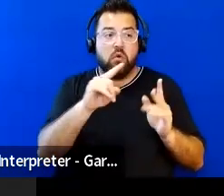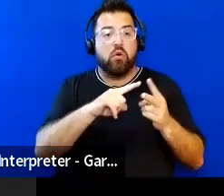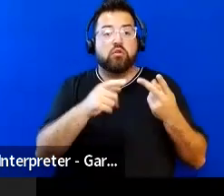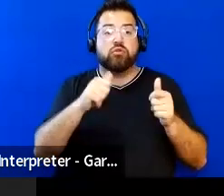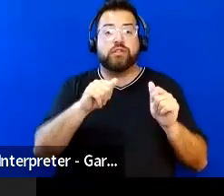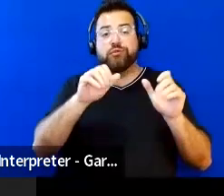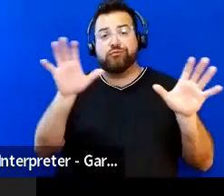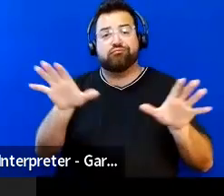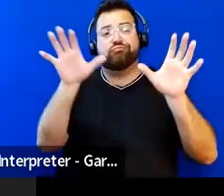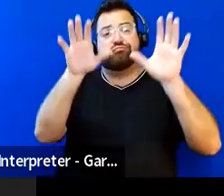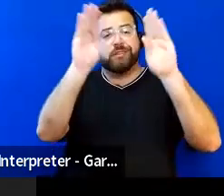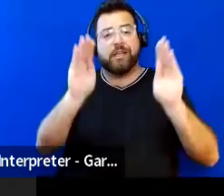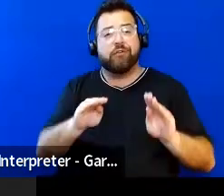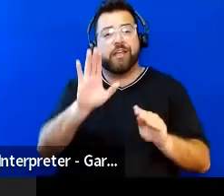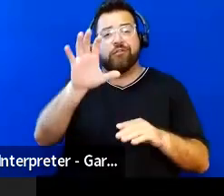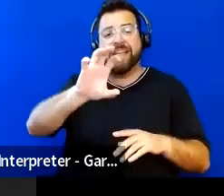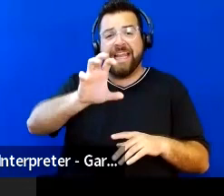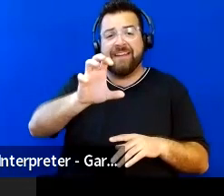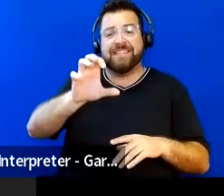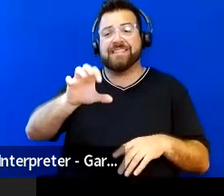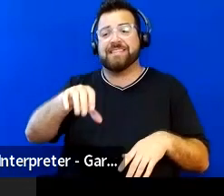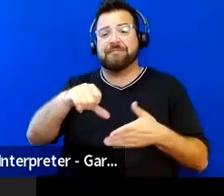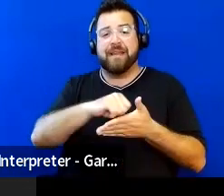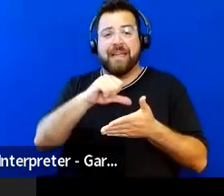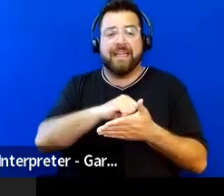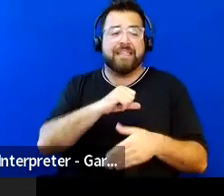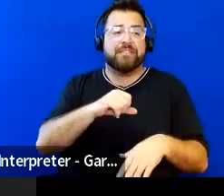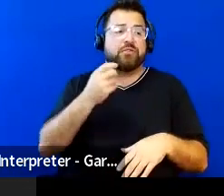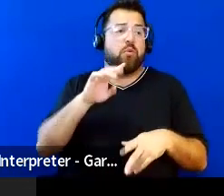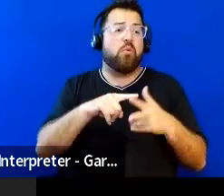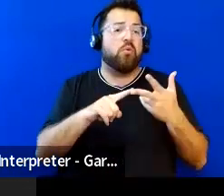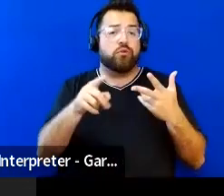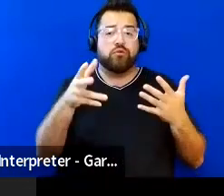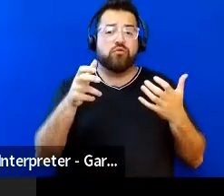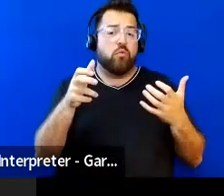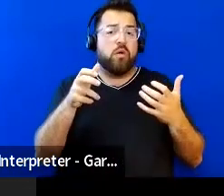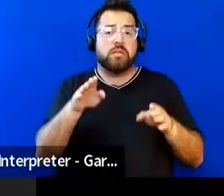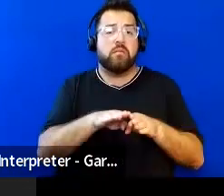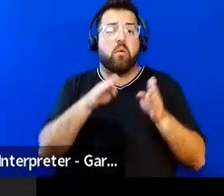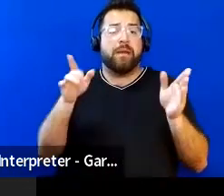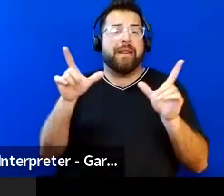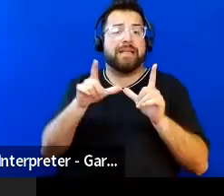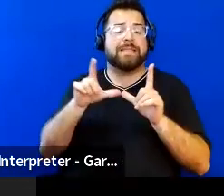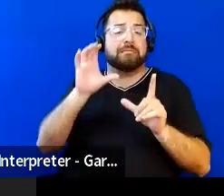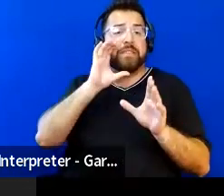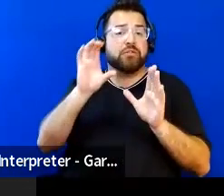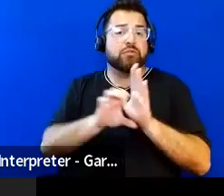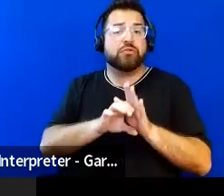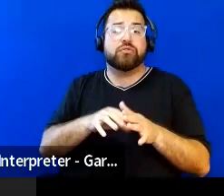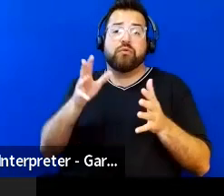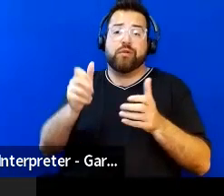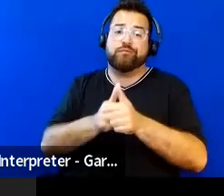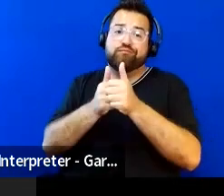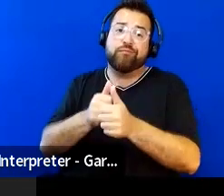decorate your Canvas pages, or, you just want some openly licensed pictures, you want to do it